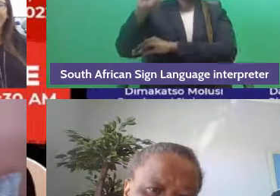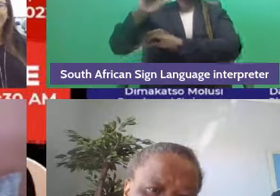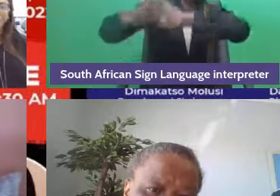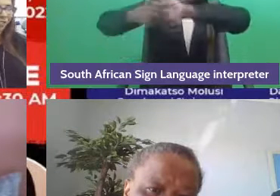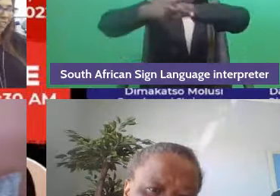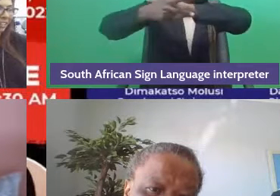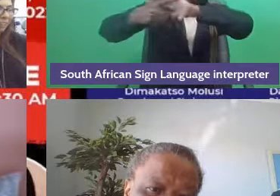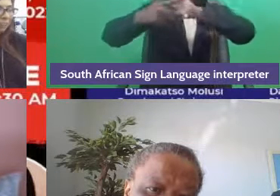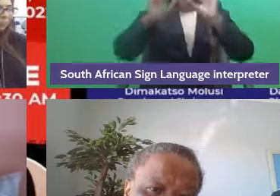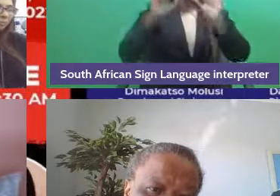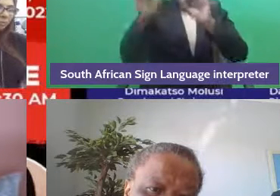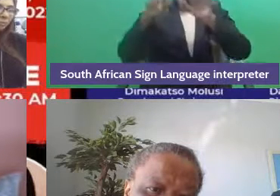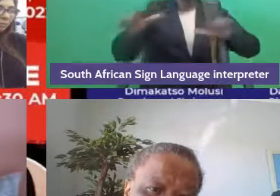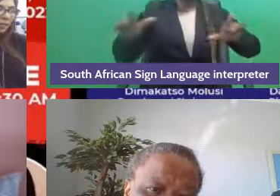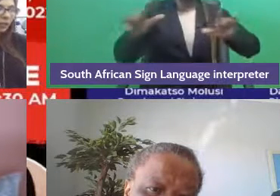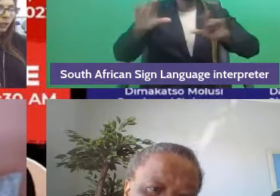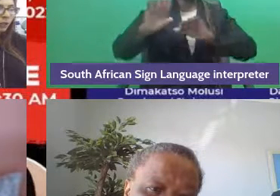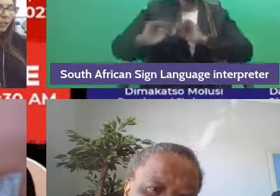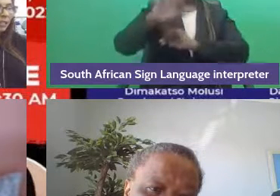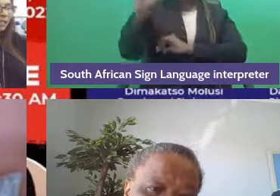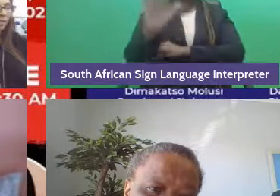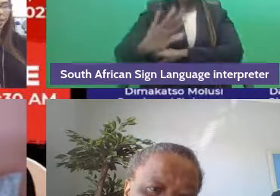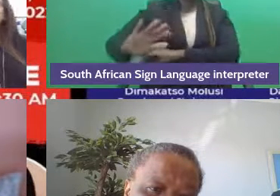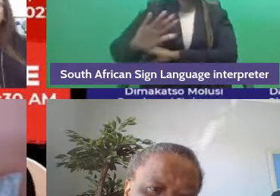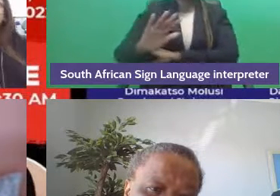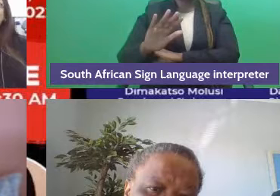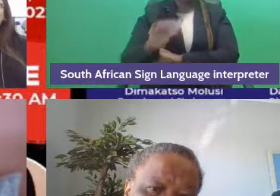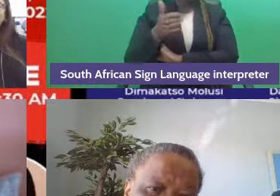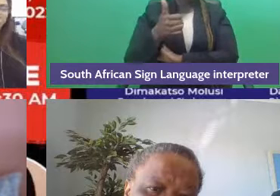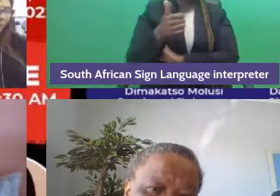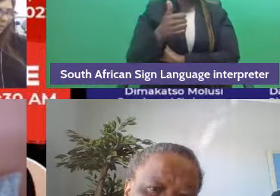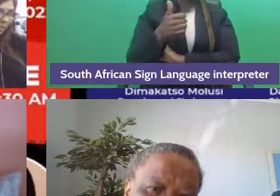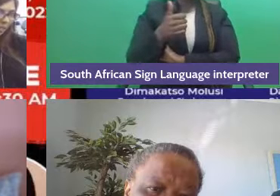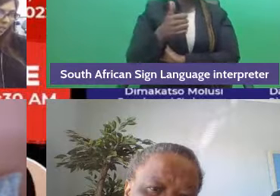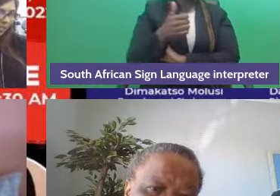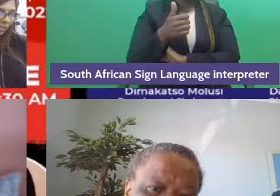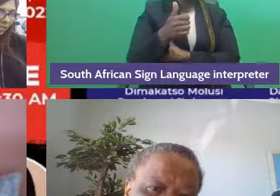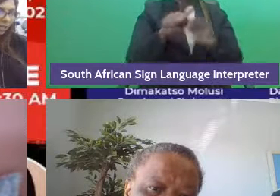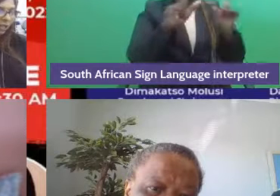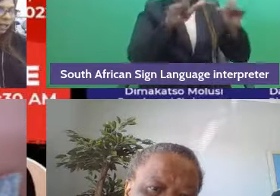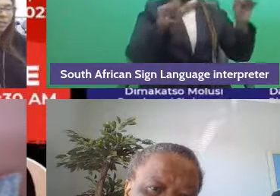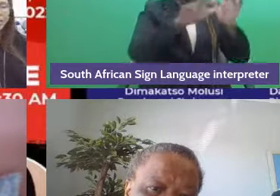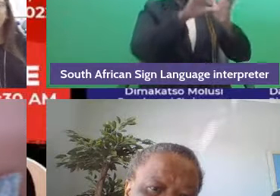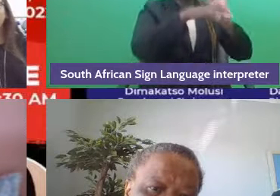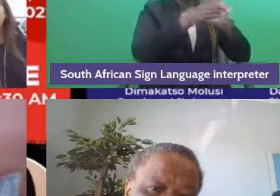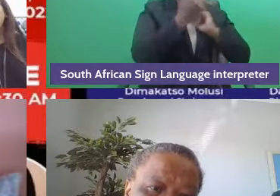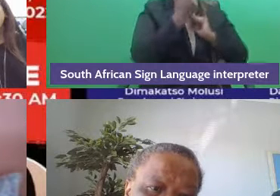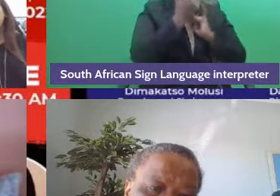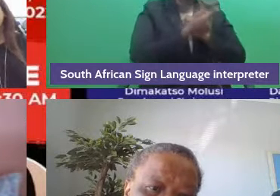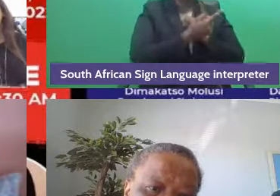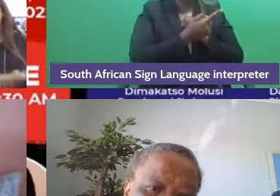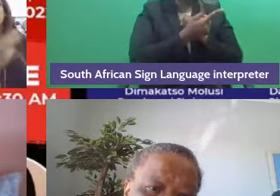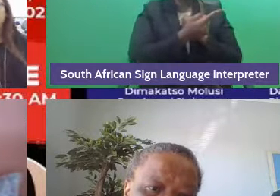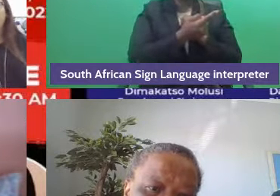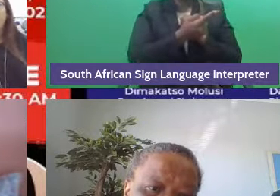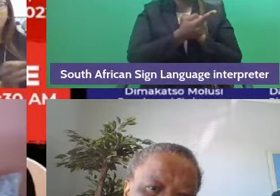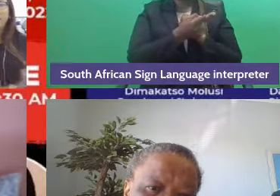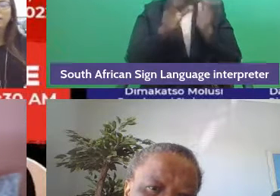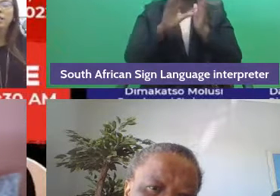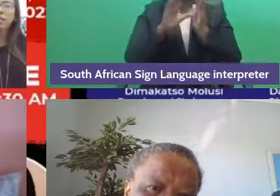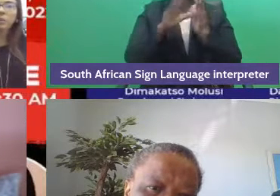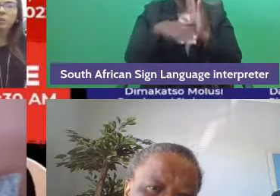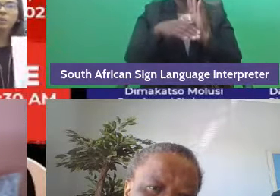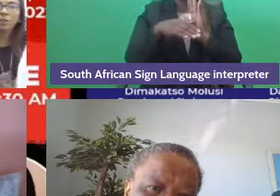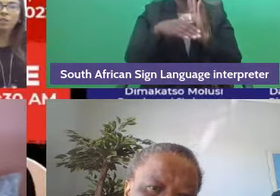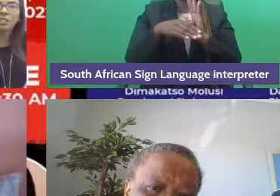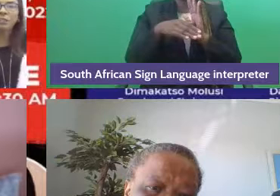language in this country. So who are persons with disabilities? Disability is such a broad concept,